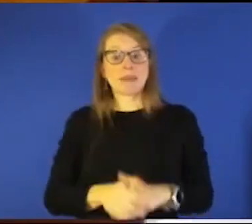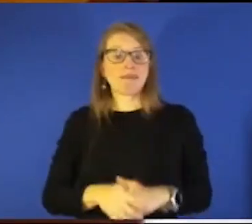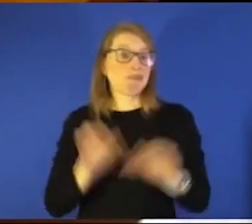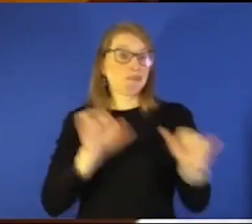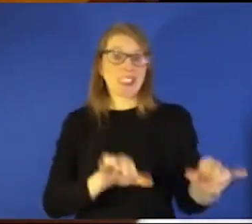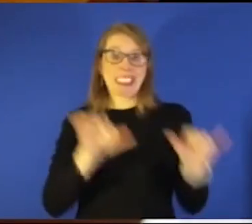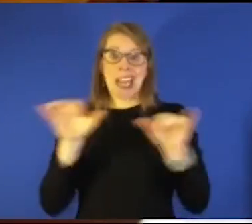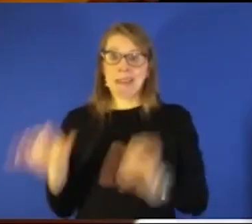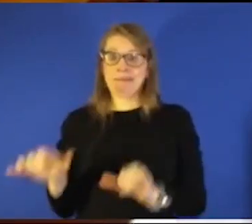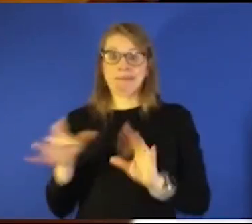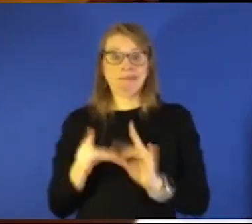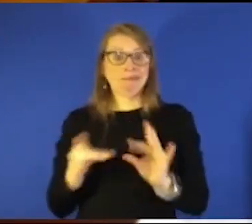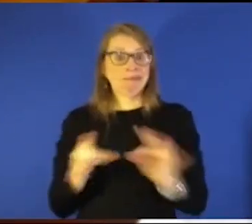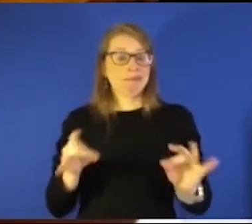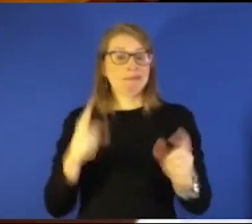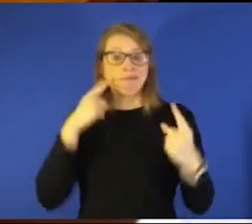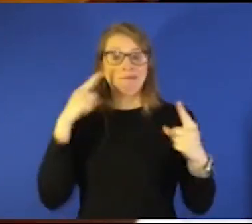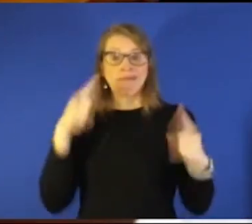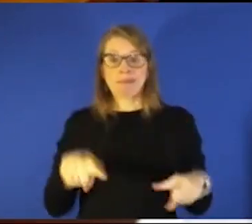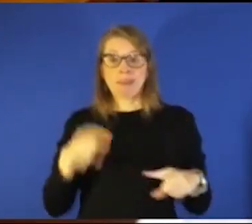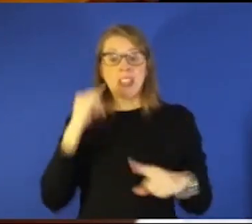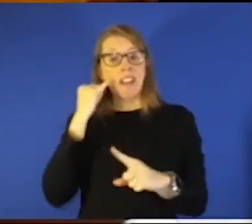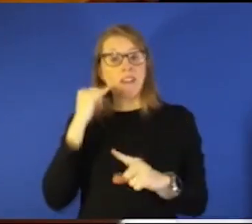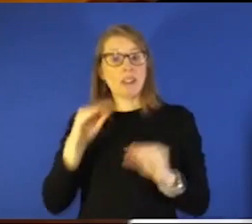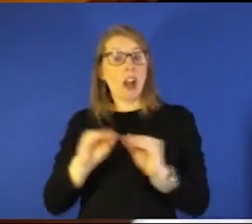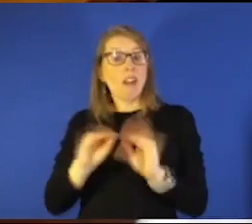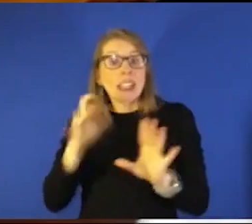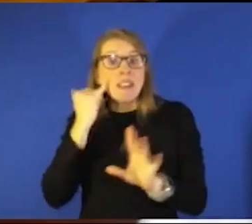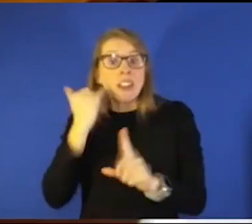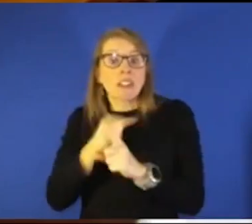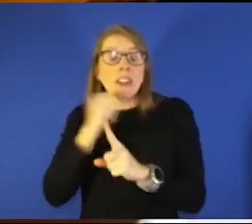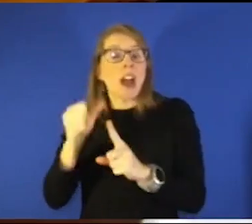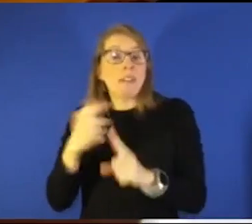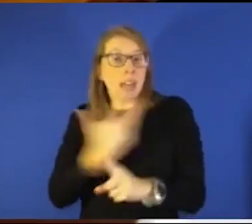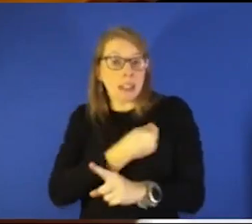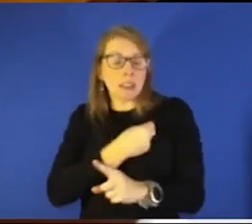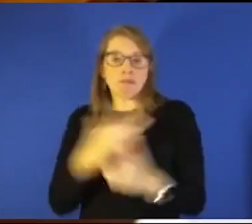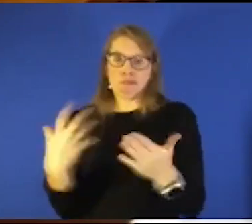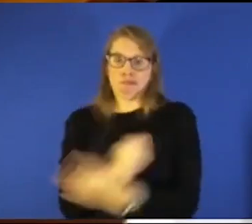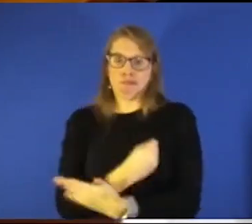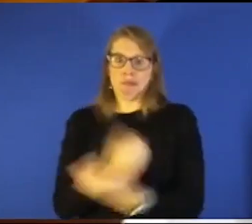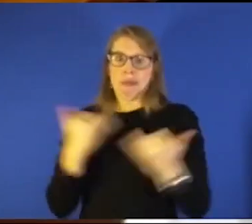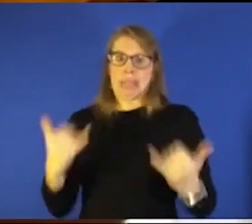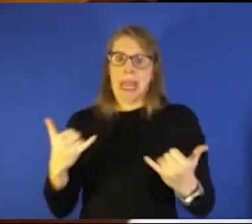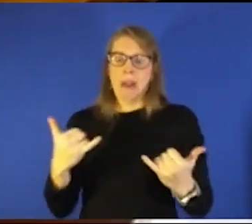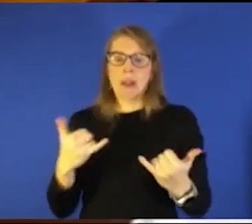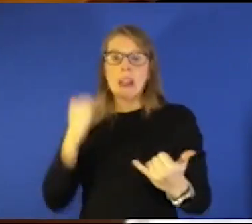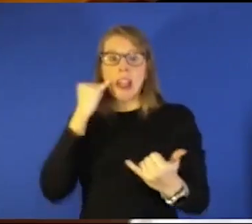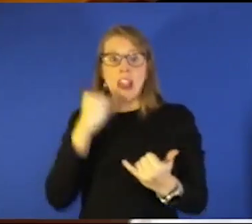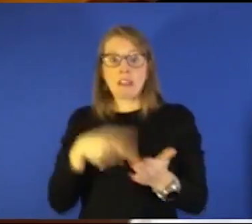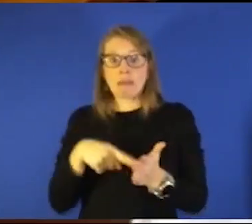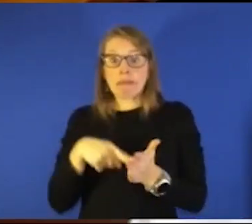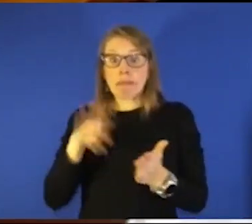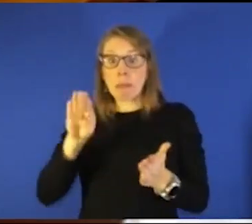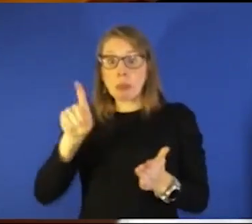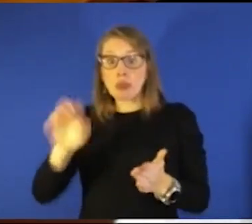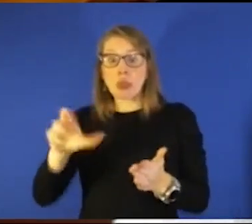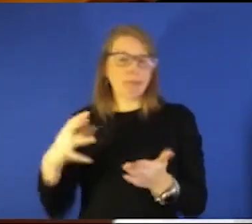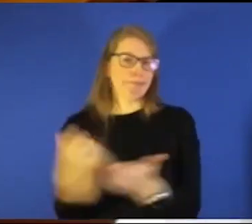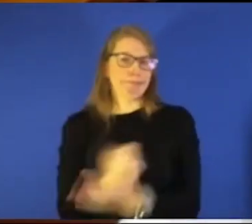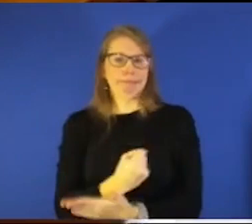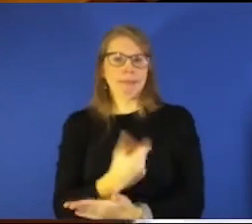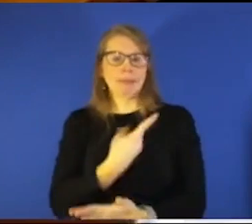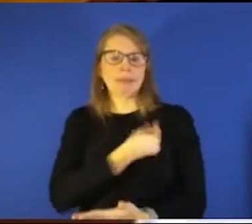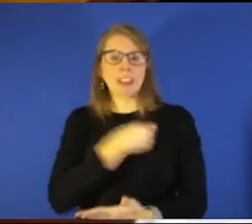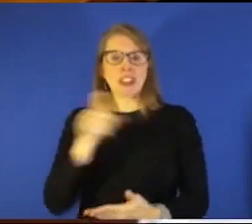same message. Obviously, if you're not vaccinated, this is a good time to get vaccinated. If you're due for a booster, please get your